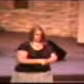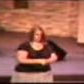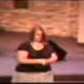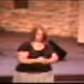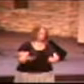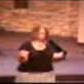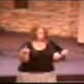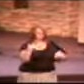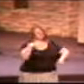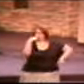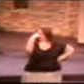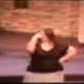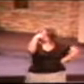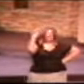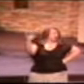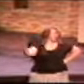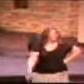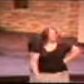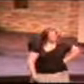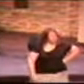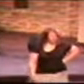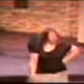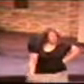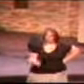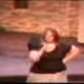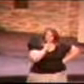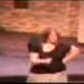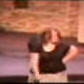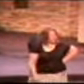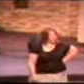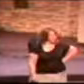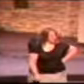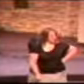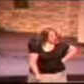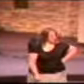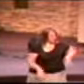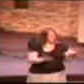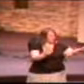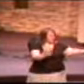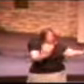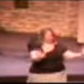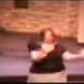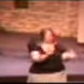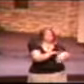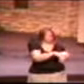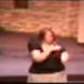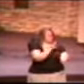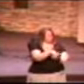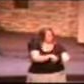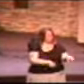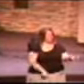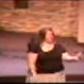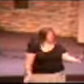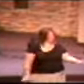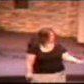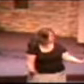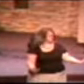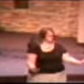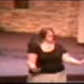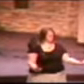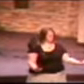and I'm thinking dude let's tap the brakes a little bit slow your roll